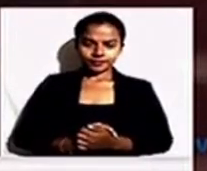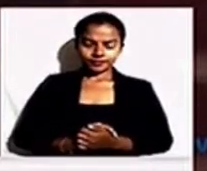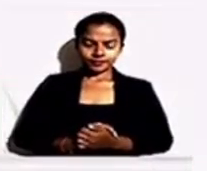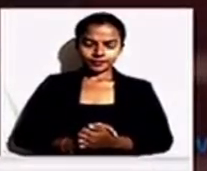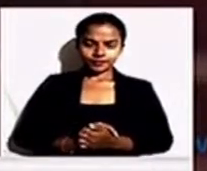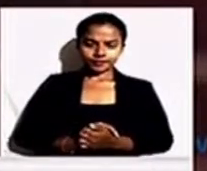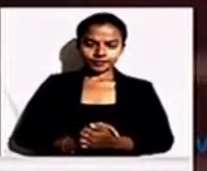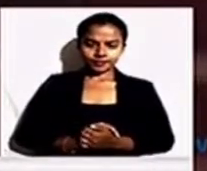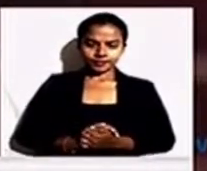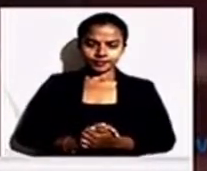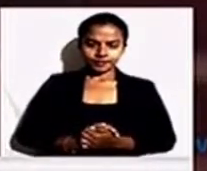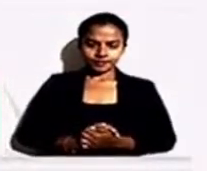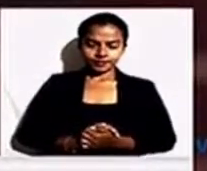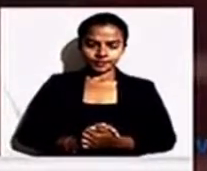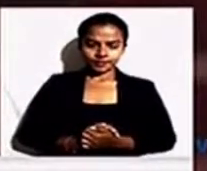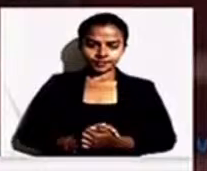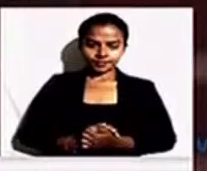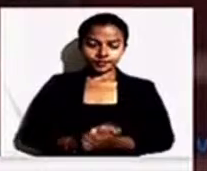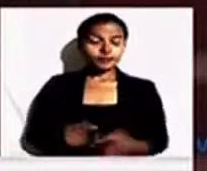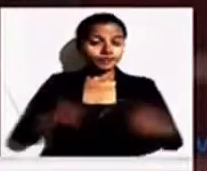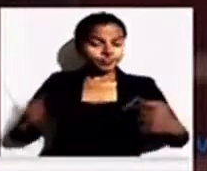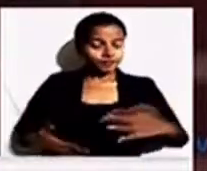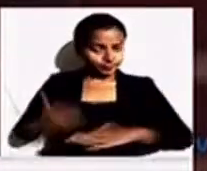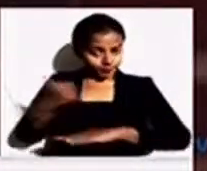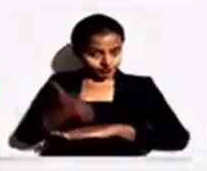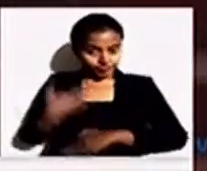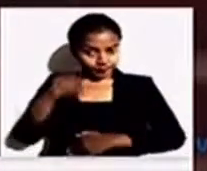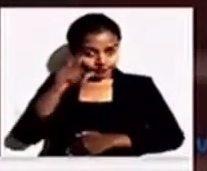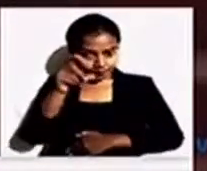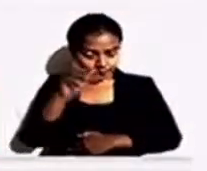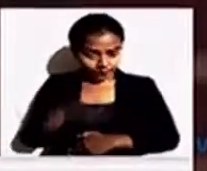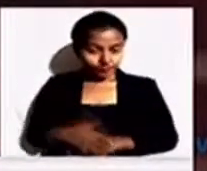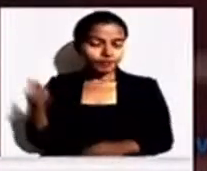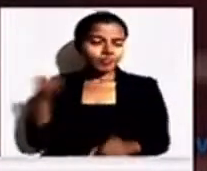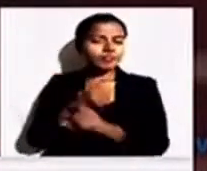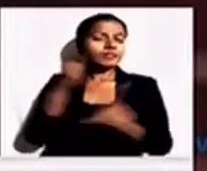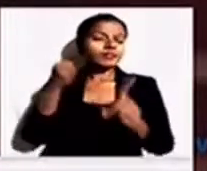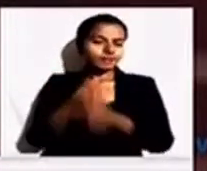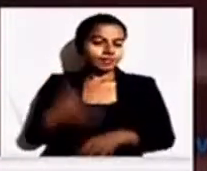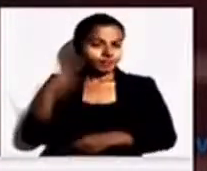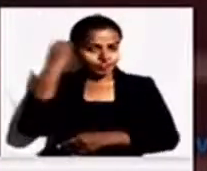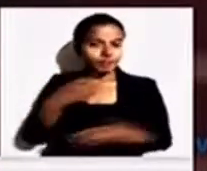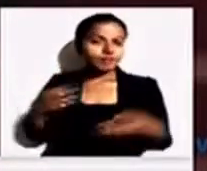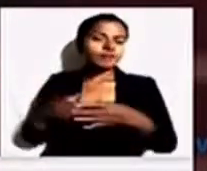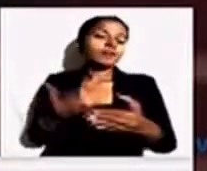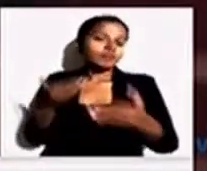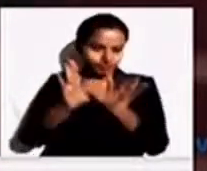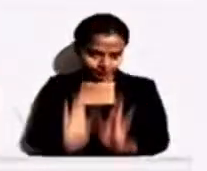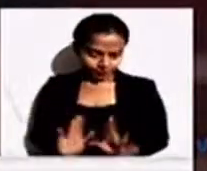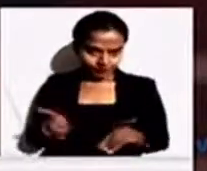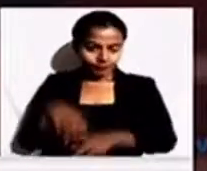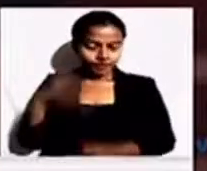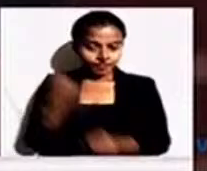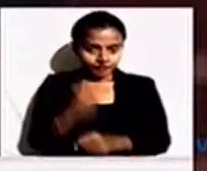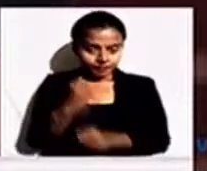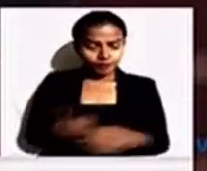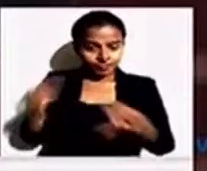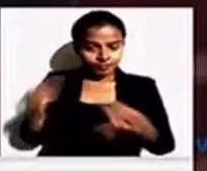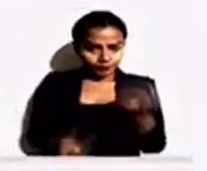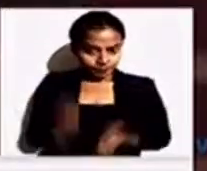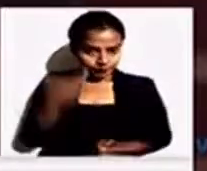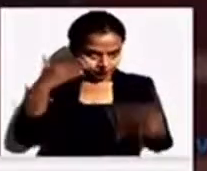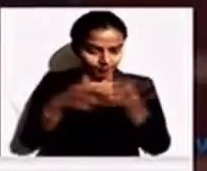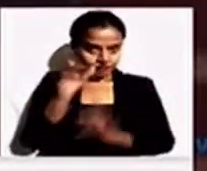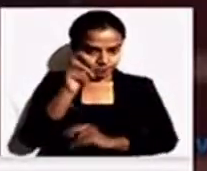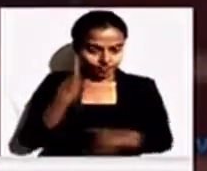The opposition leader is trying to sling mud at the Viyatmaga movement. The government is investigating this matter. I once served time in